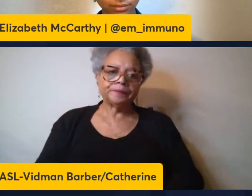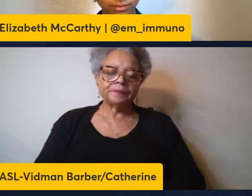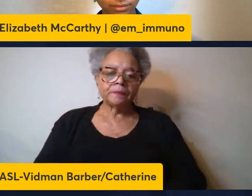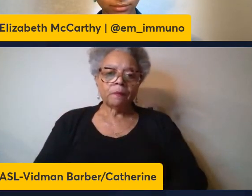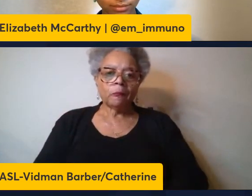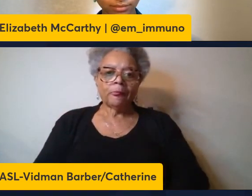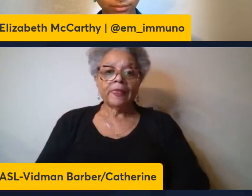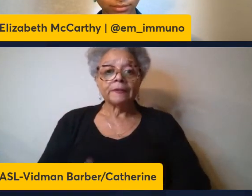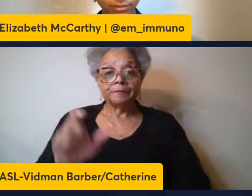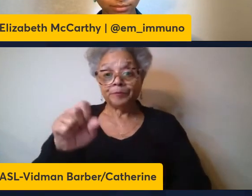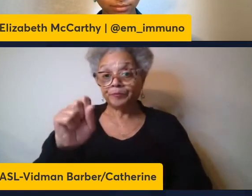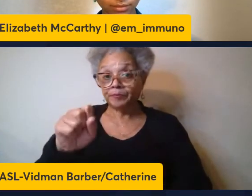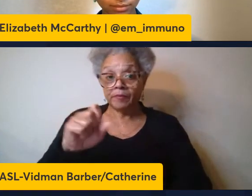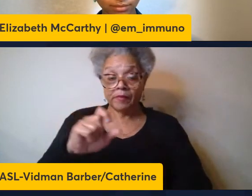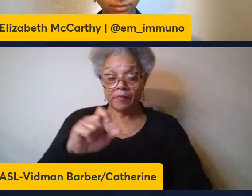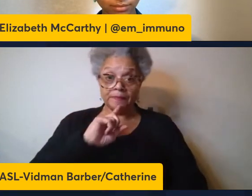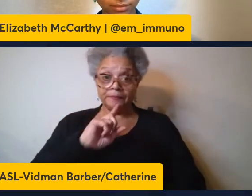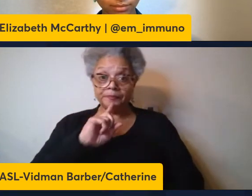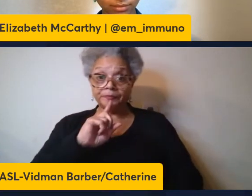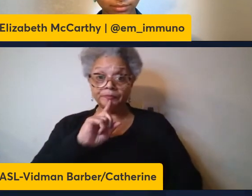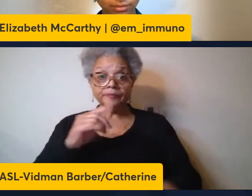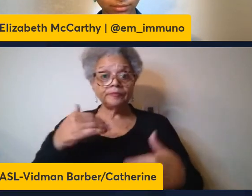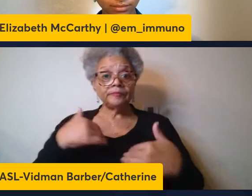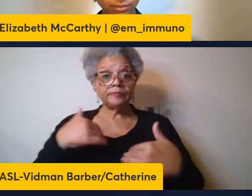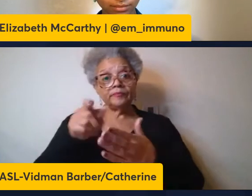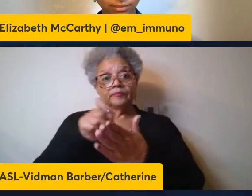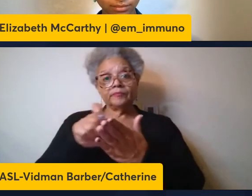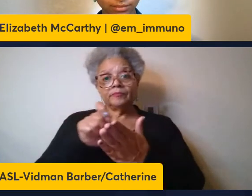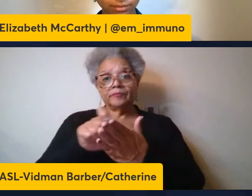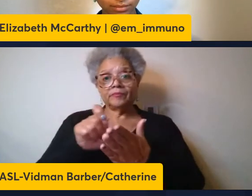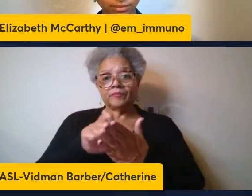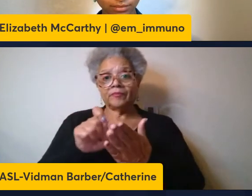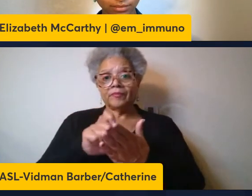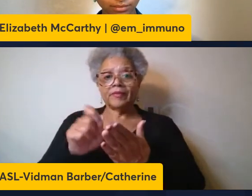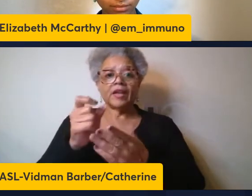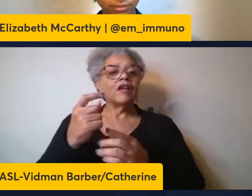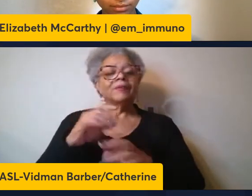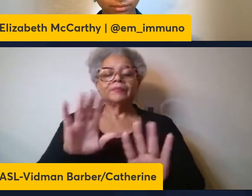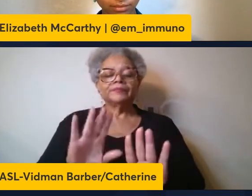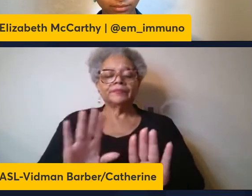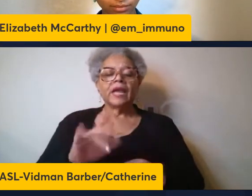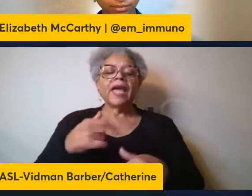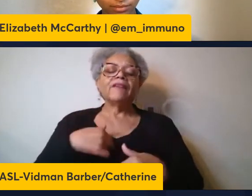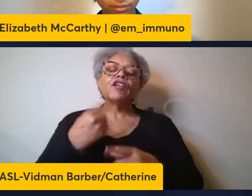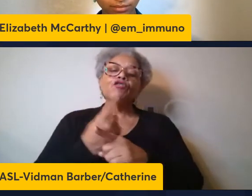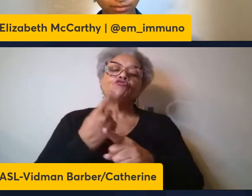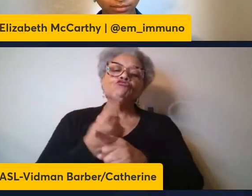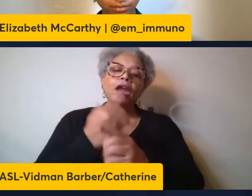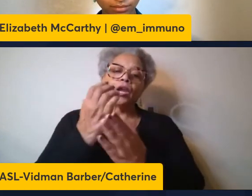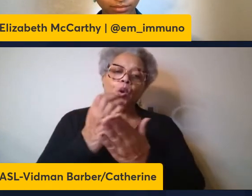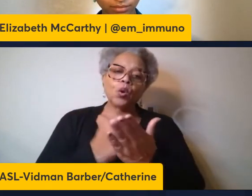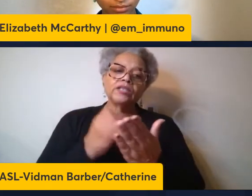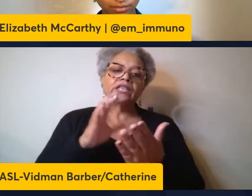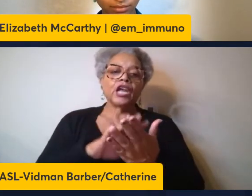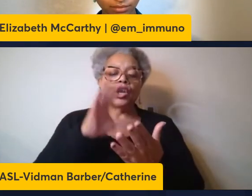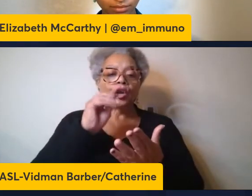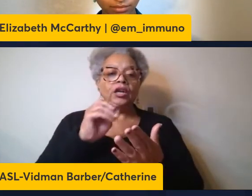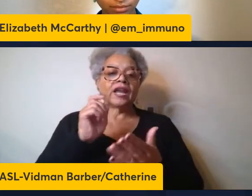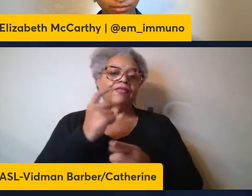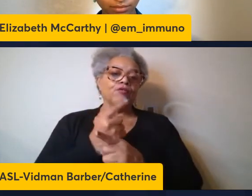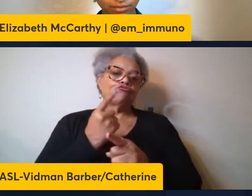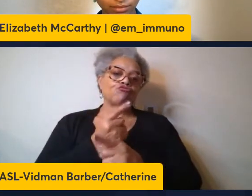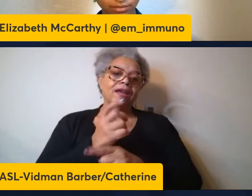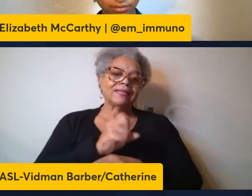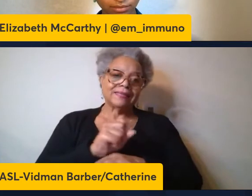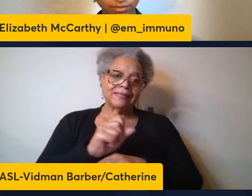Yeah, I resonate a lot with having the right course or the right set of learning at the right stage. I feel like